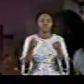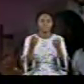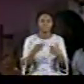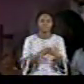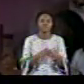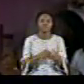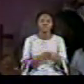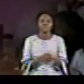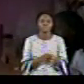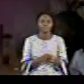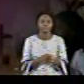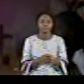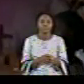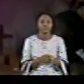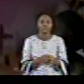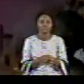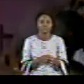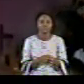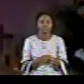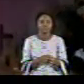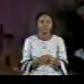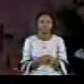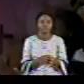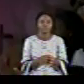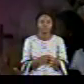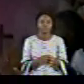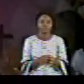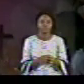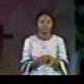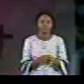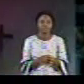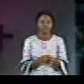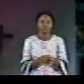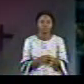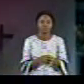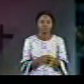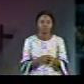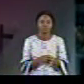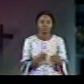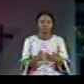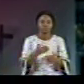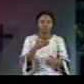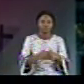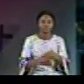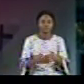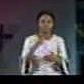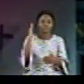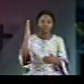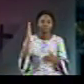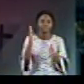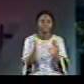overseer. The next testifier now. Praise the Lord.